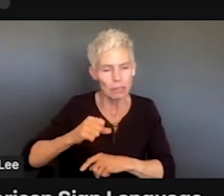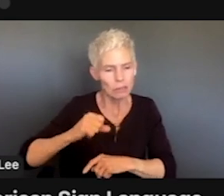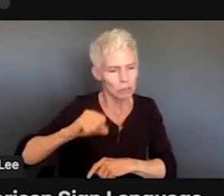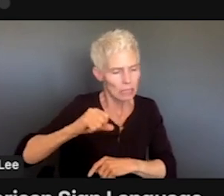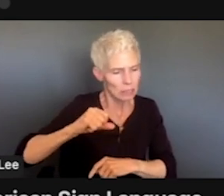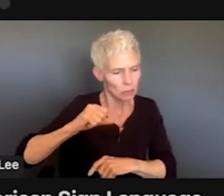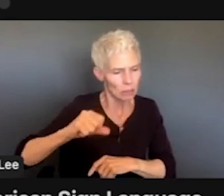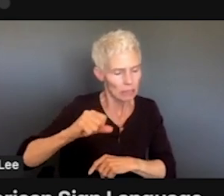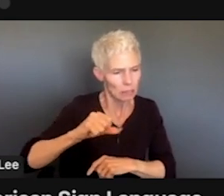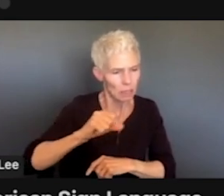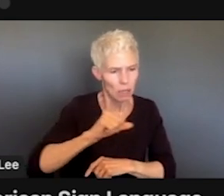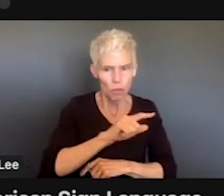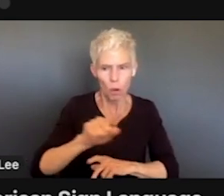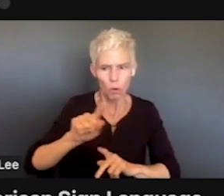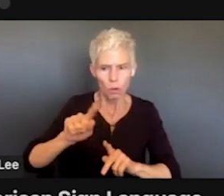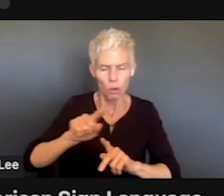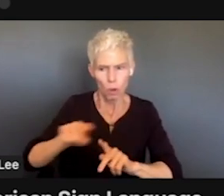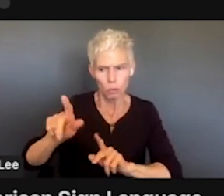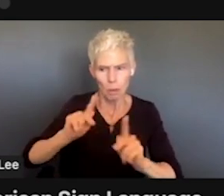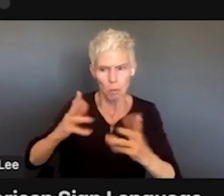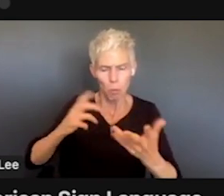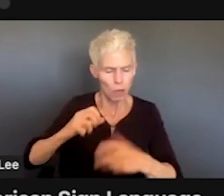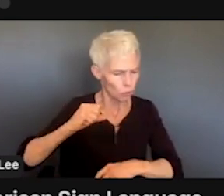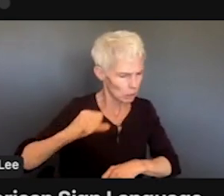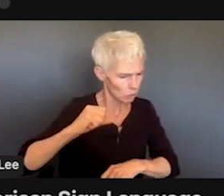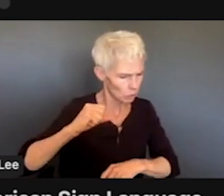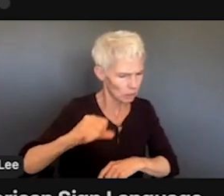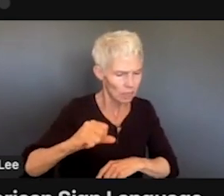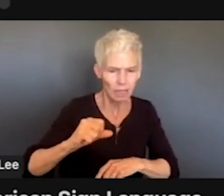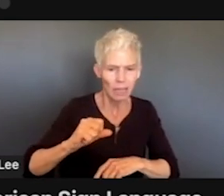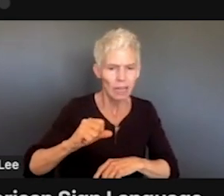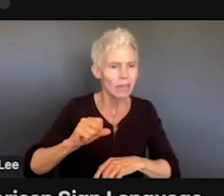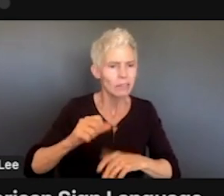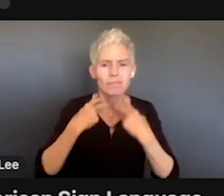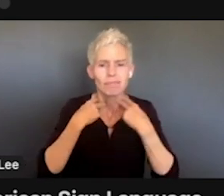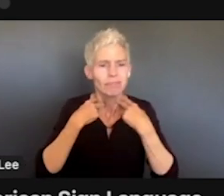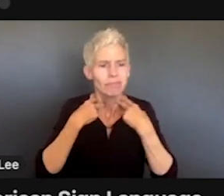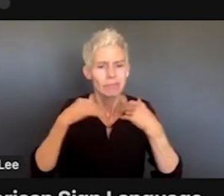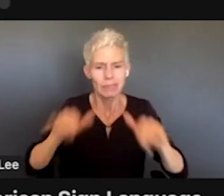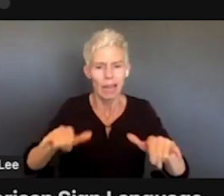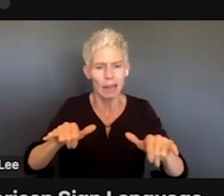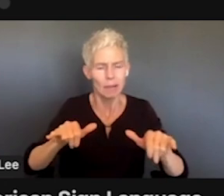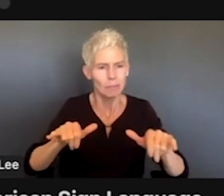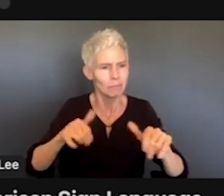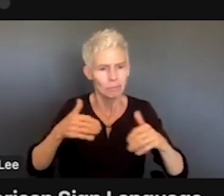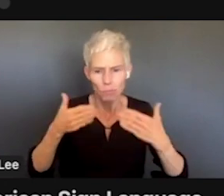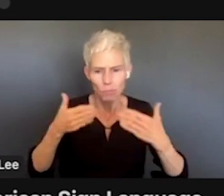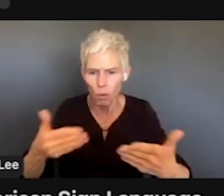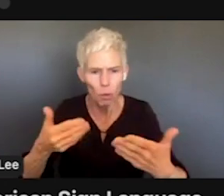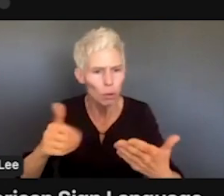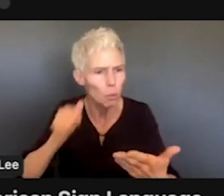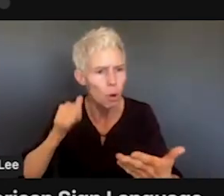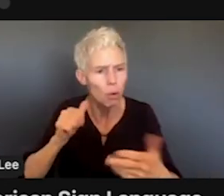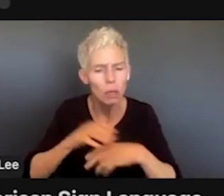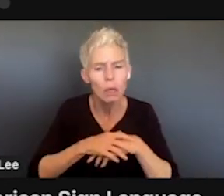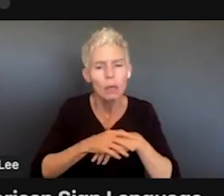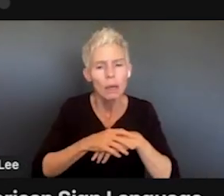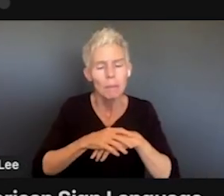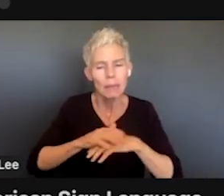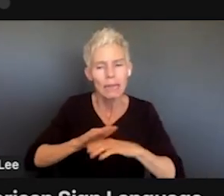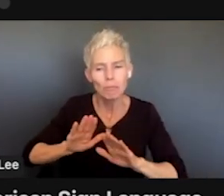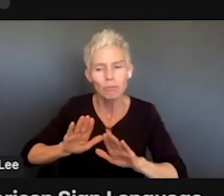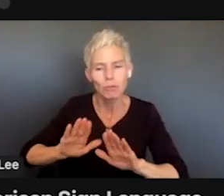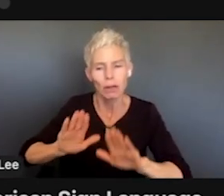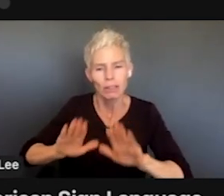are wanting to do, you're not going to get a movement. What we found is that gentle pressure that you're